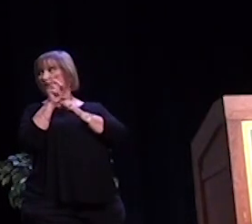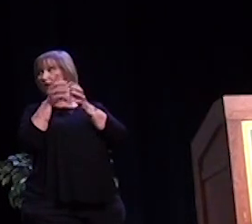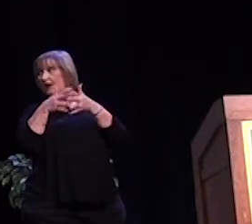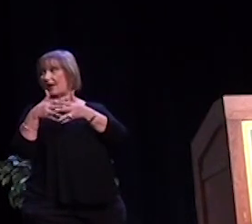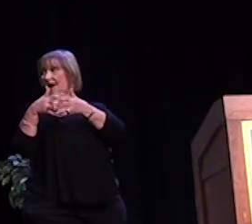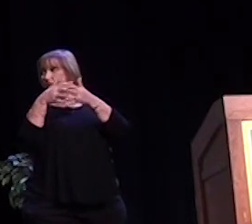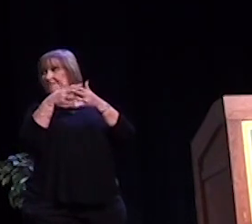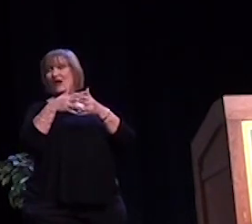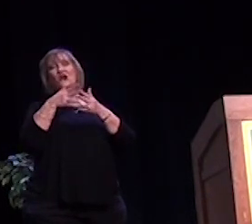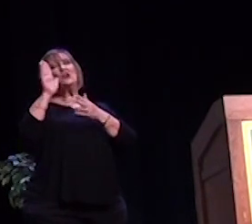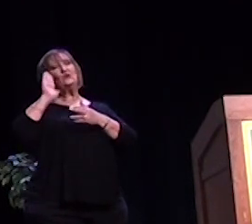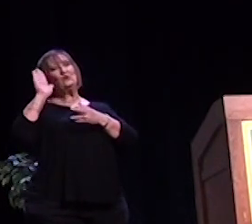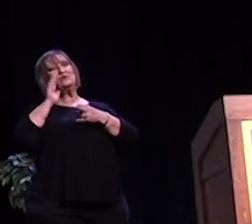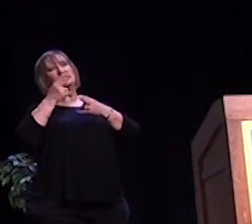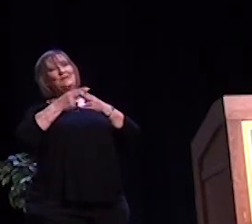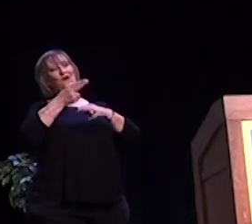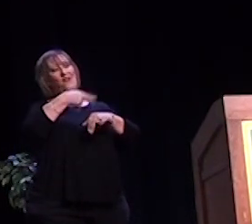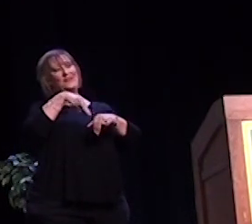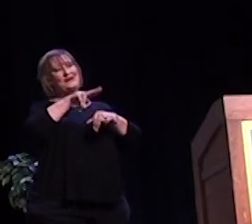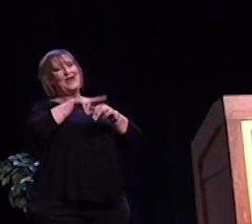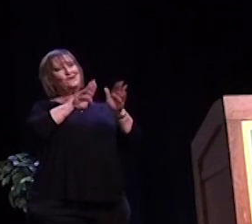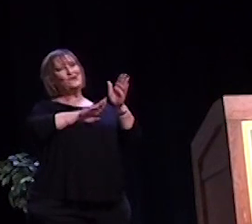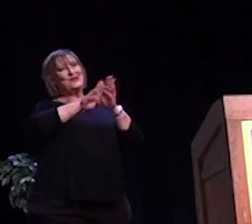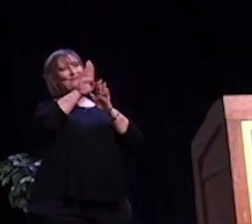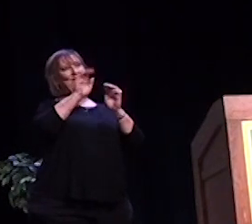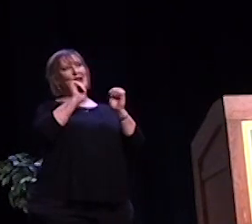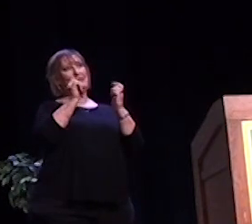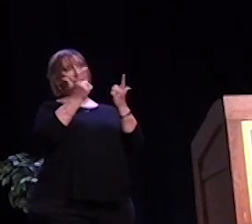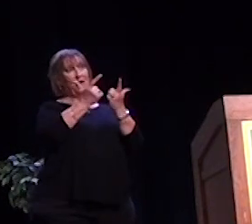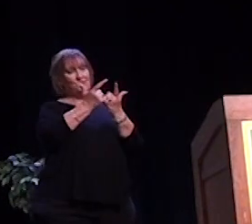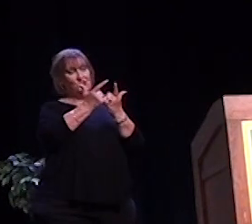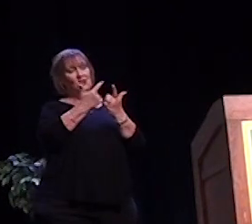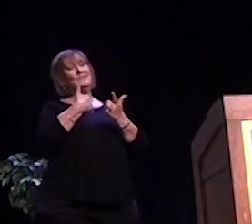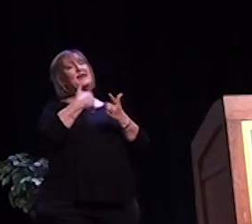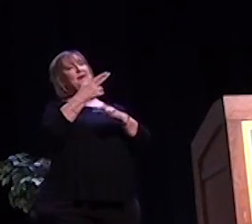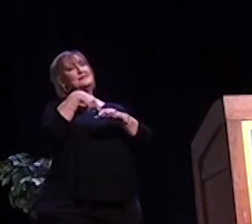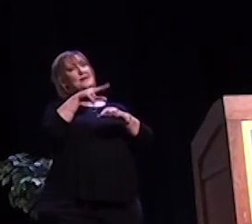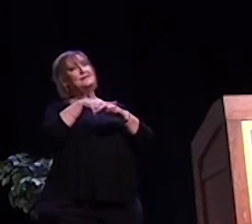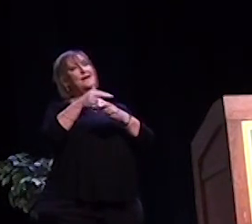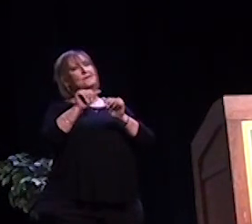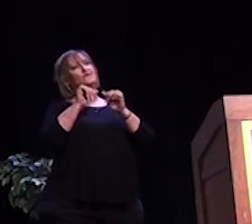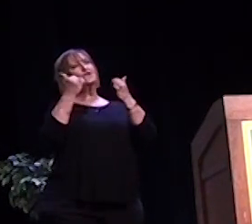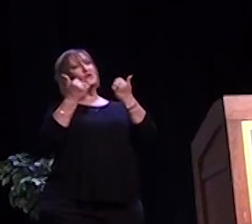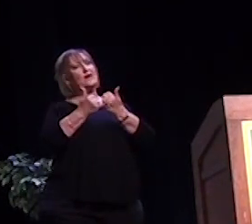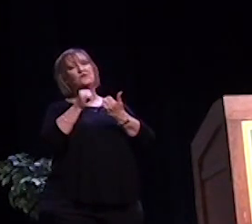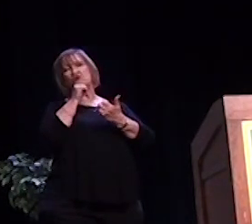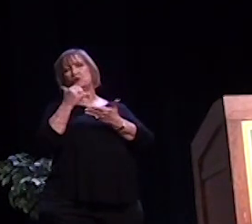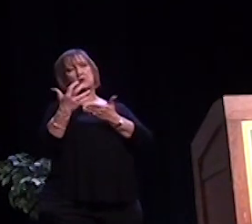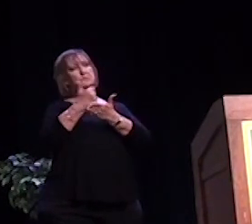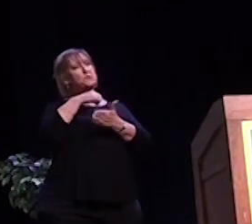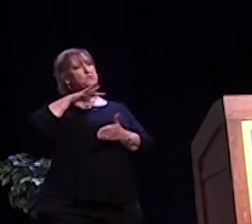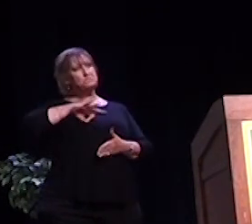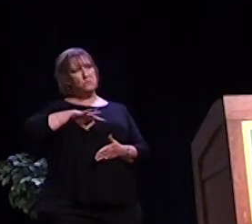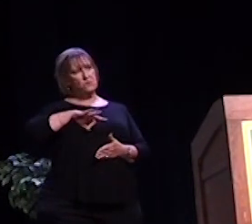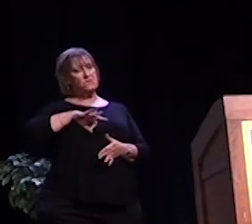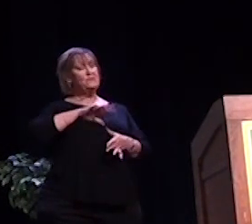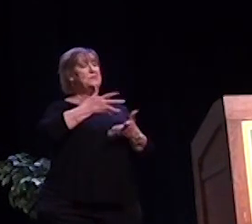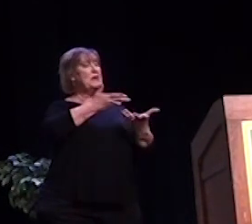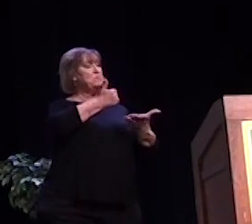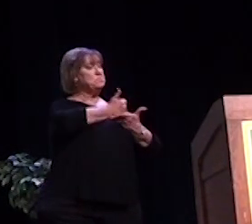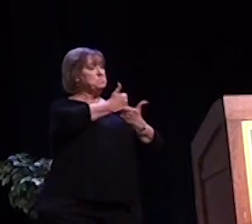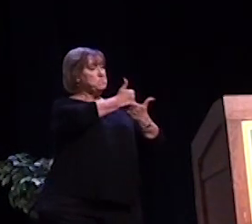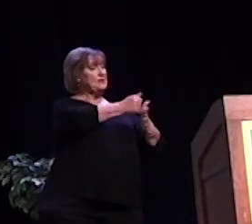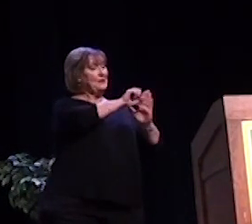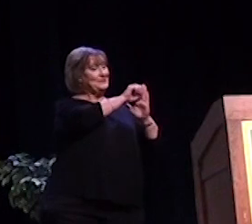National Development Council, and we are a national nonprofit organization that works with state and local